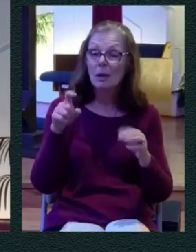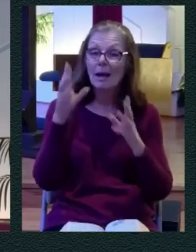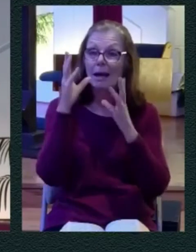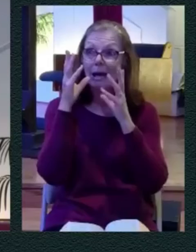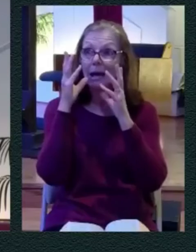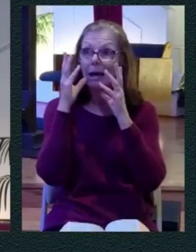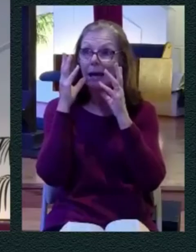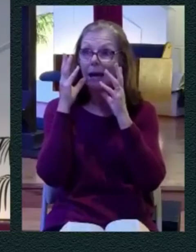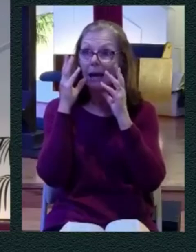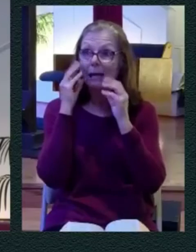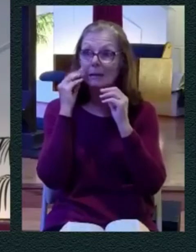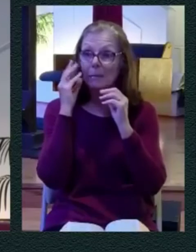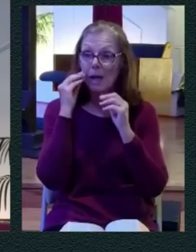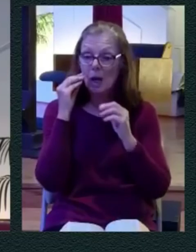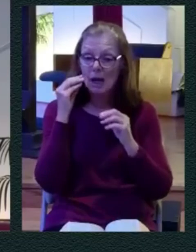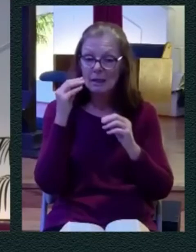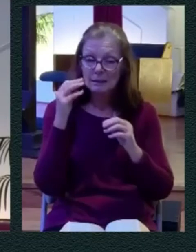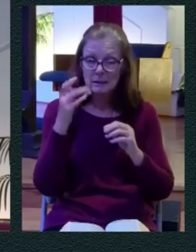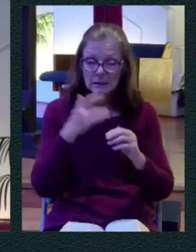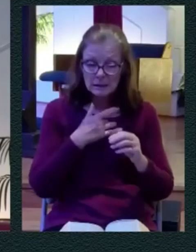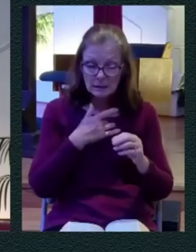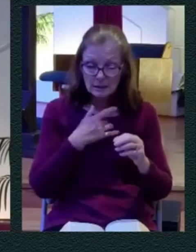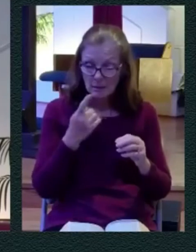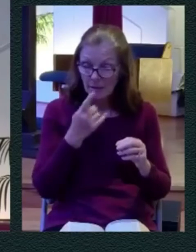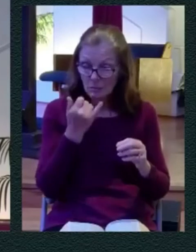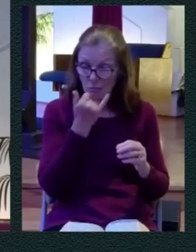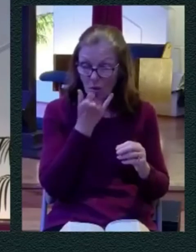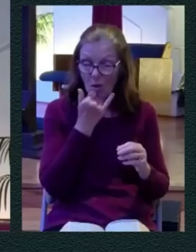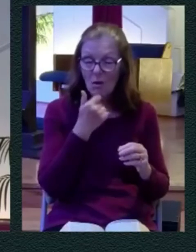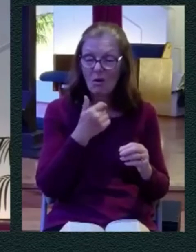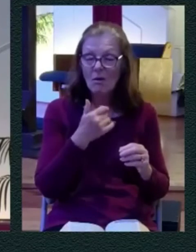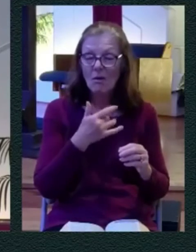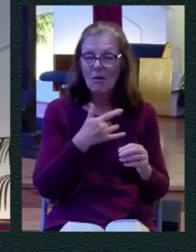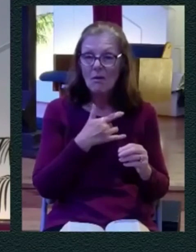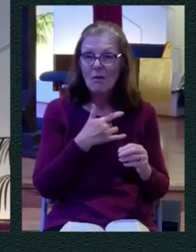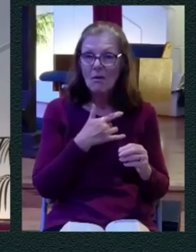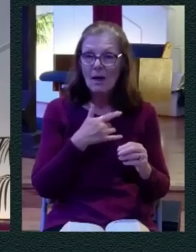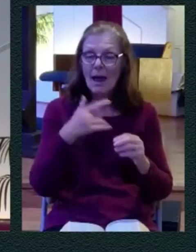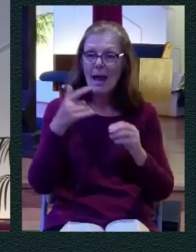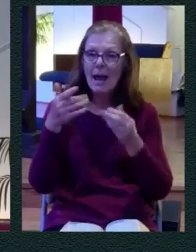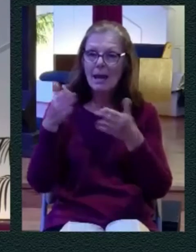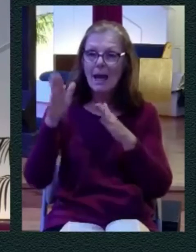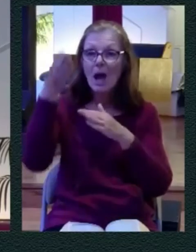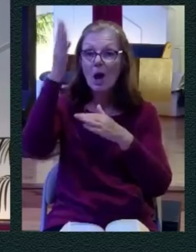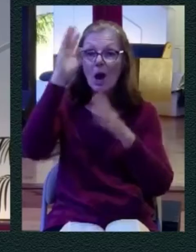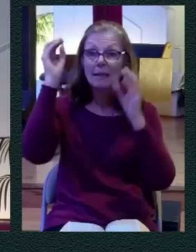it, and to be taught by its lessons.